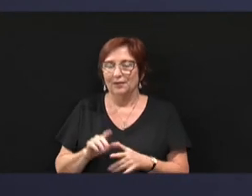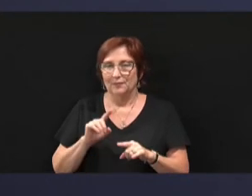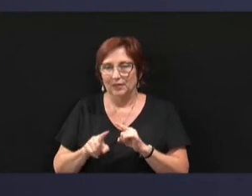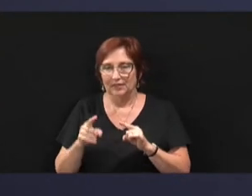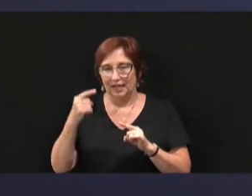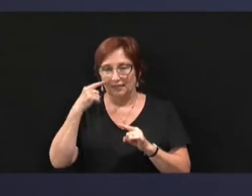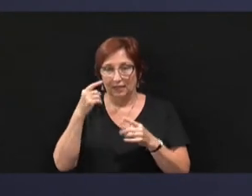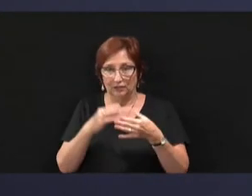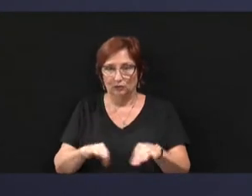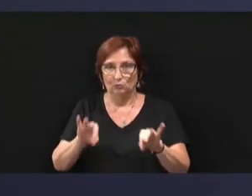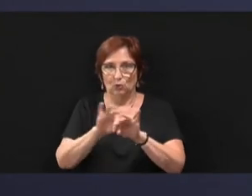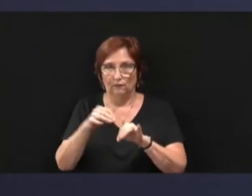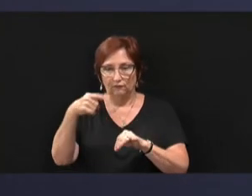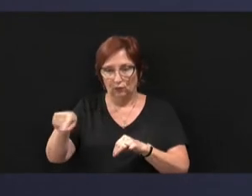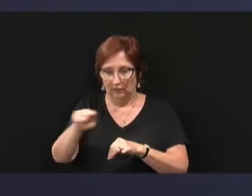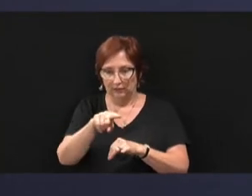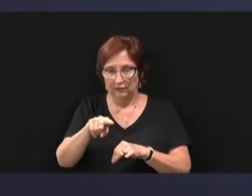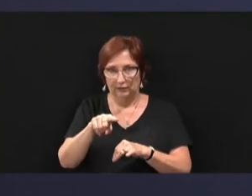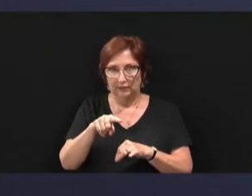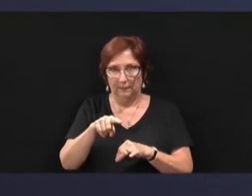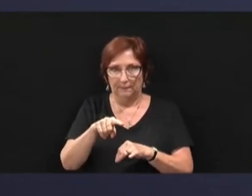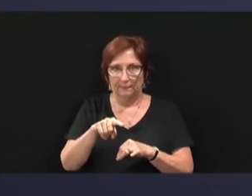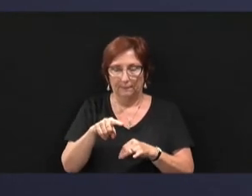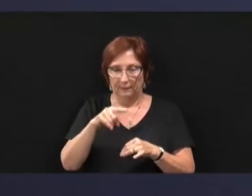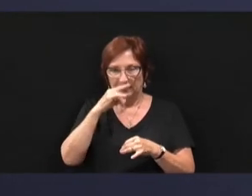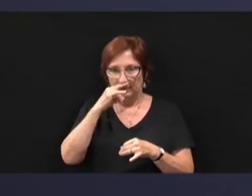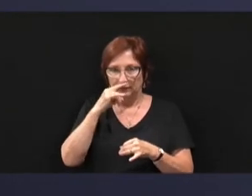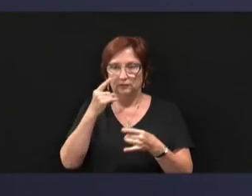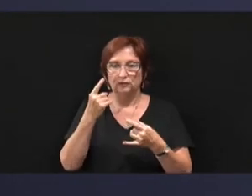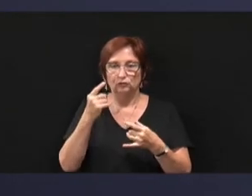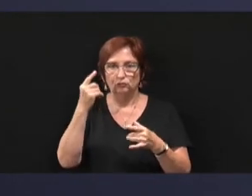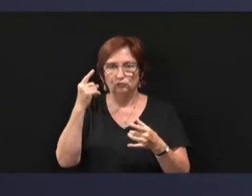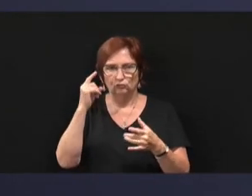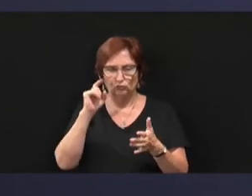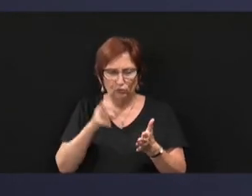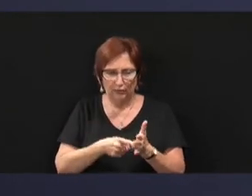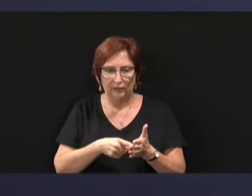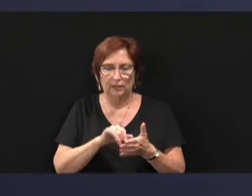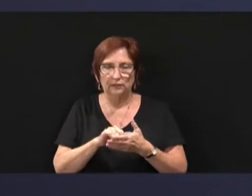it's important for them to recognize that they're two different sounds put together.